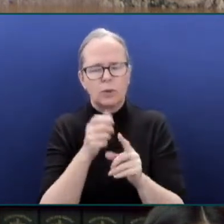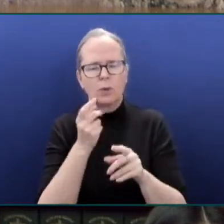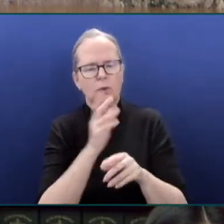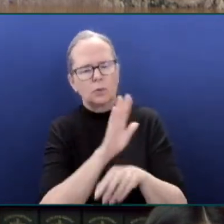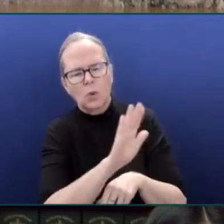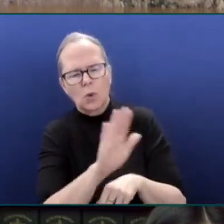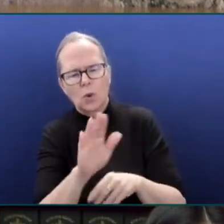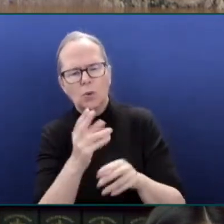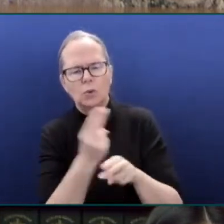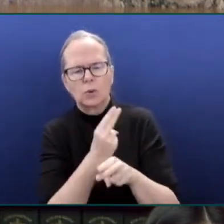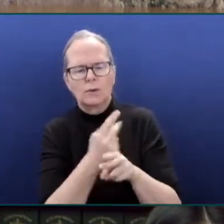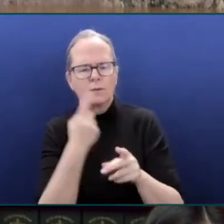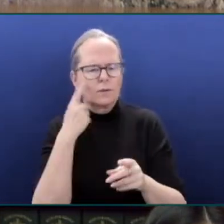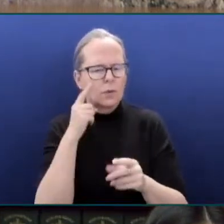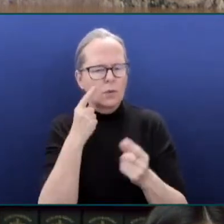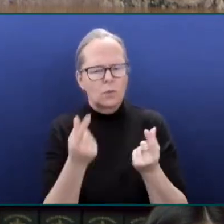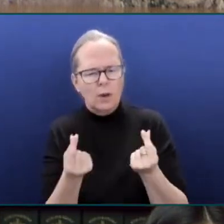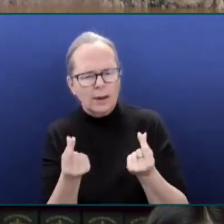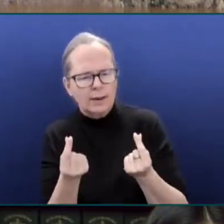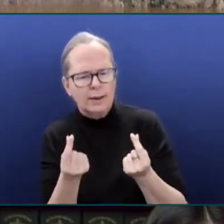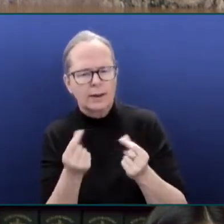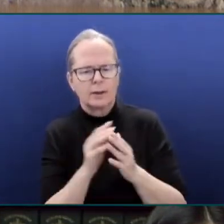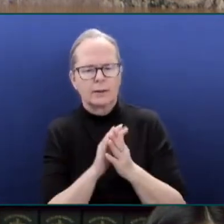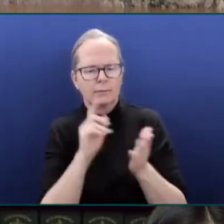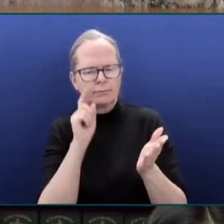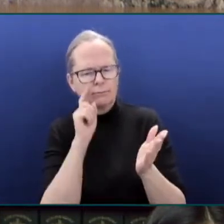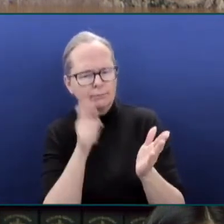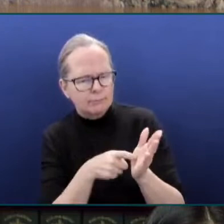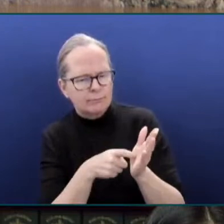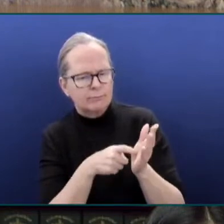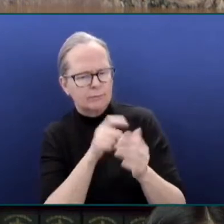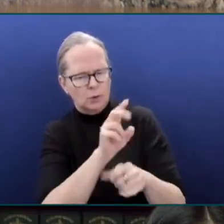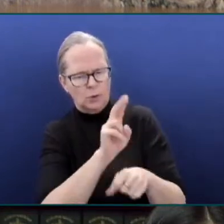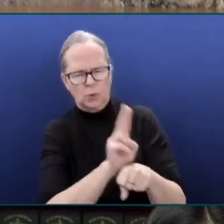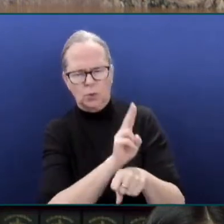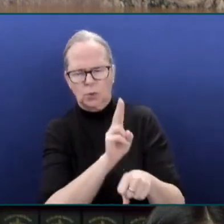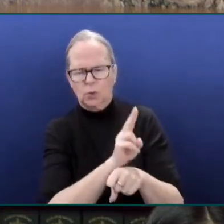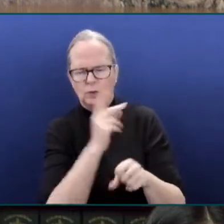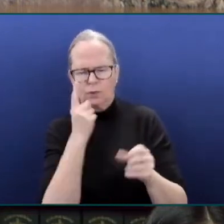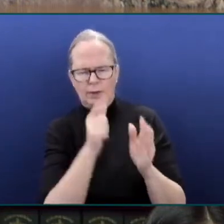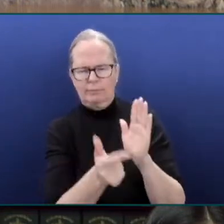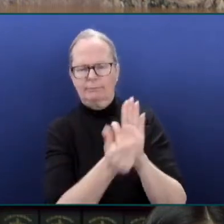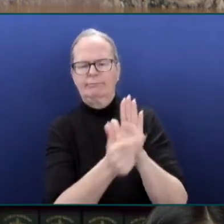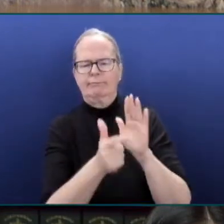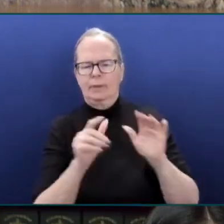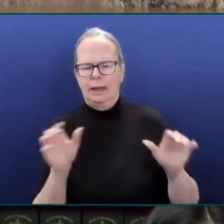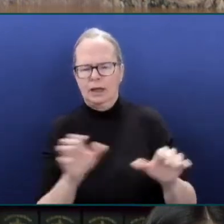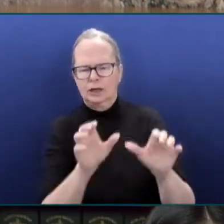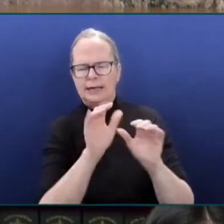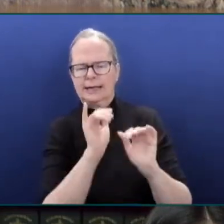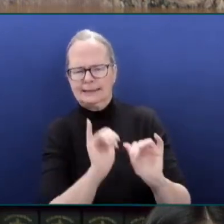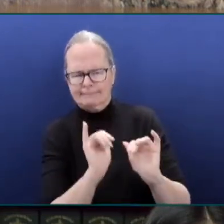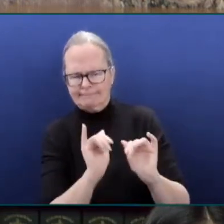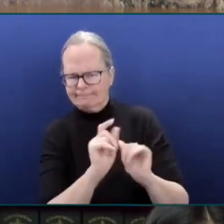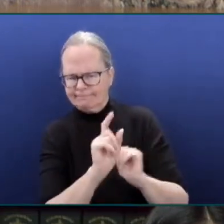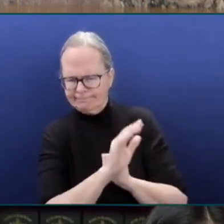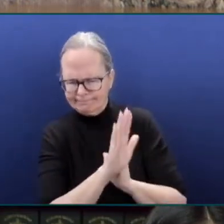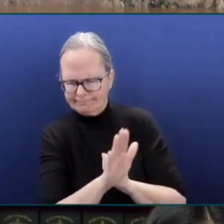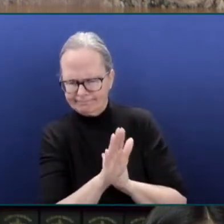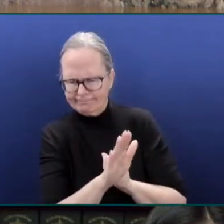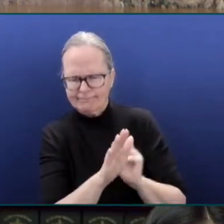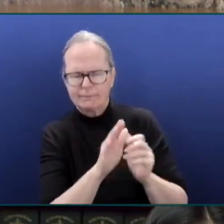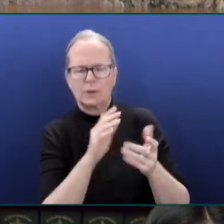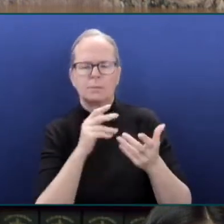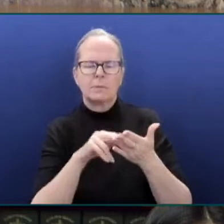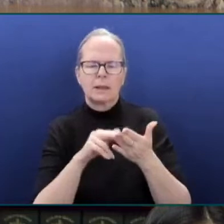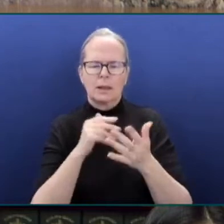crime's significant role in the illicit cannabis market. This bill would also create unexplained wealth orders, which are an important